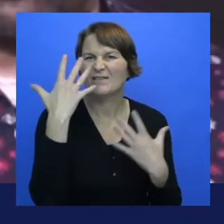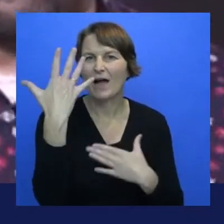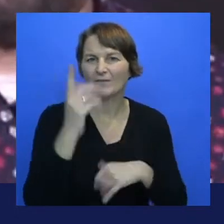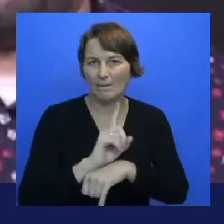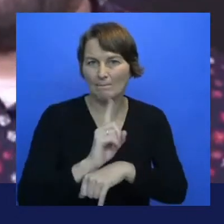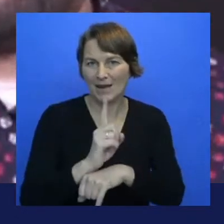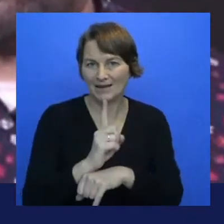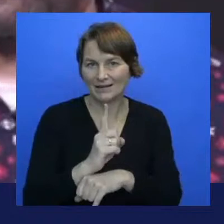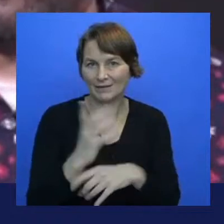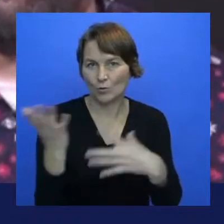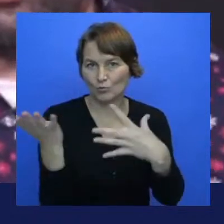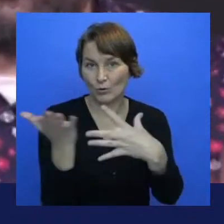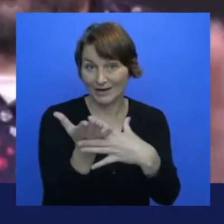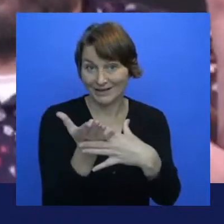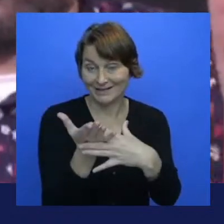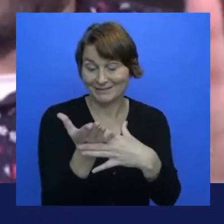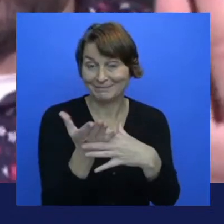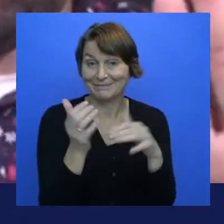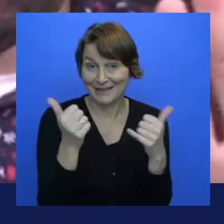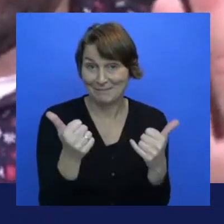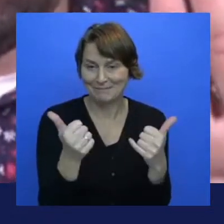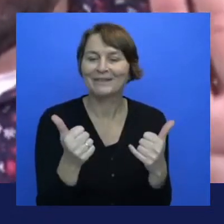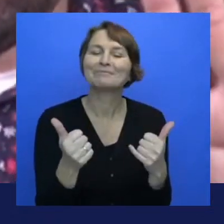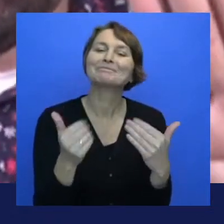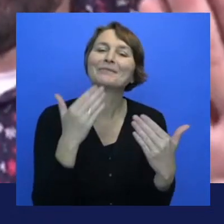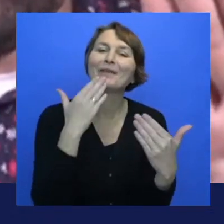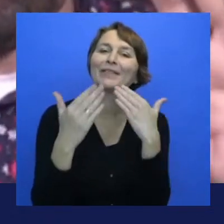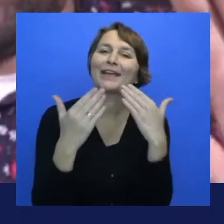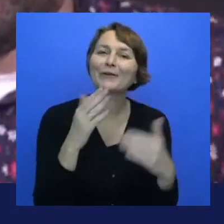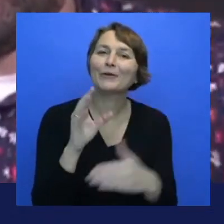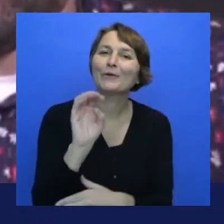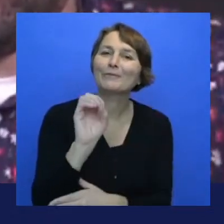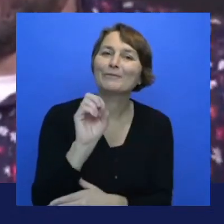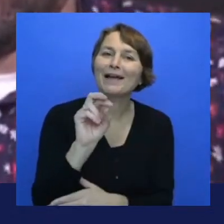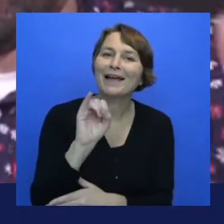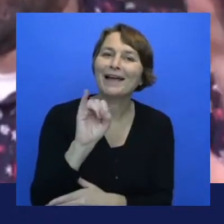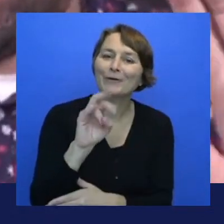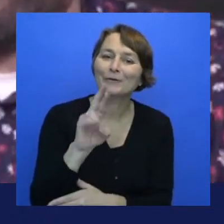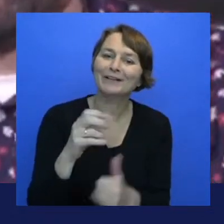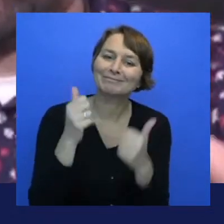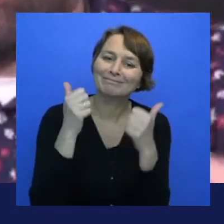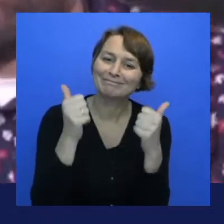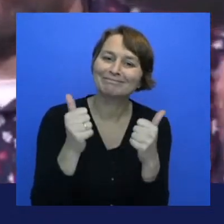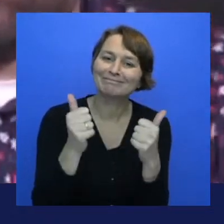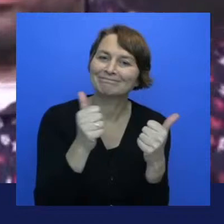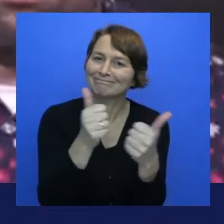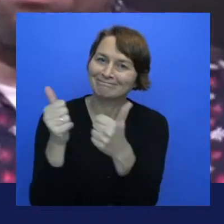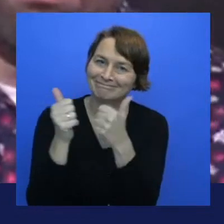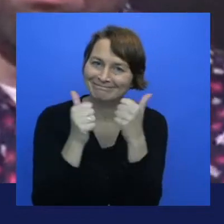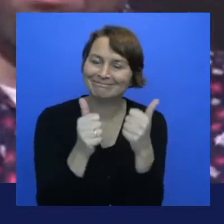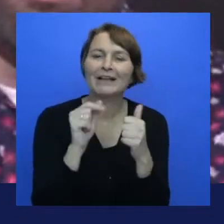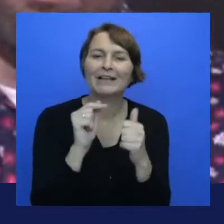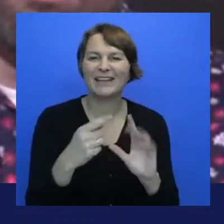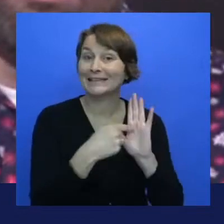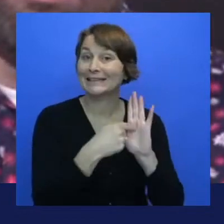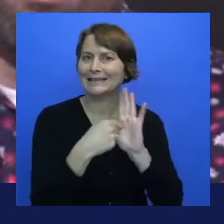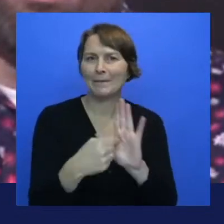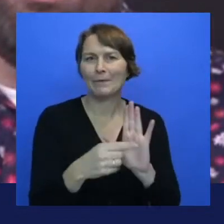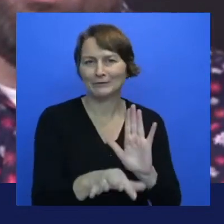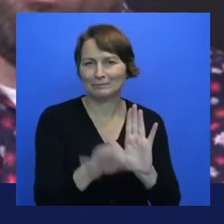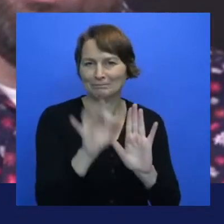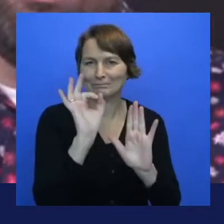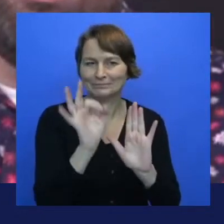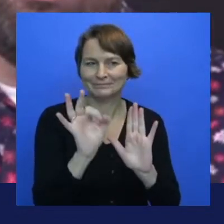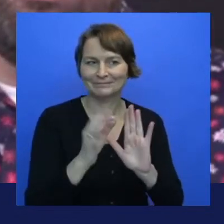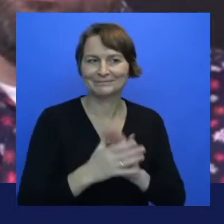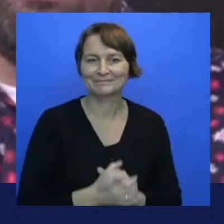Cool. So we're going to take a 5-minute break, but thank you so much, Eric. You have been amazing. The demos were on point. They were some of the best demos